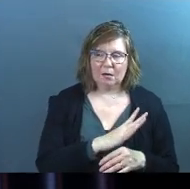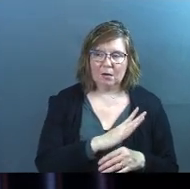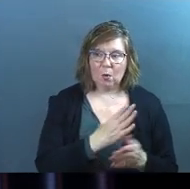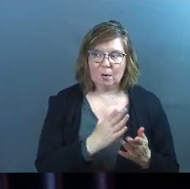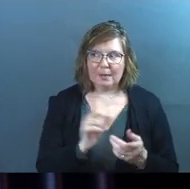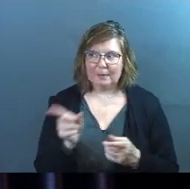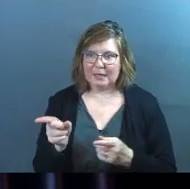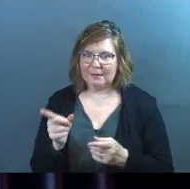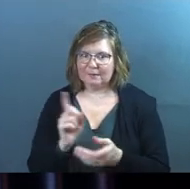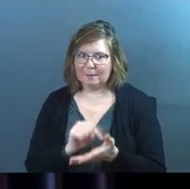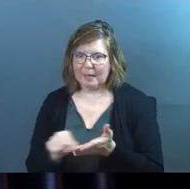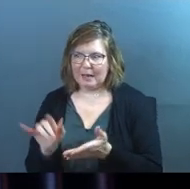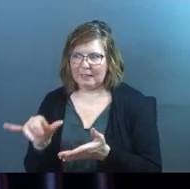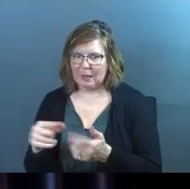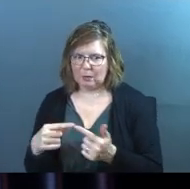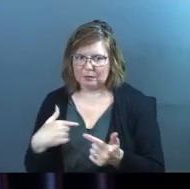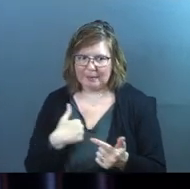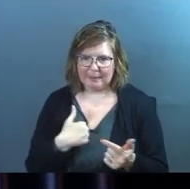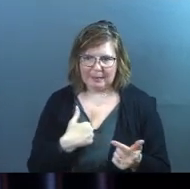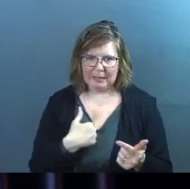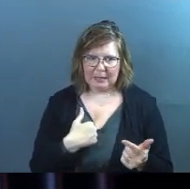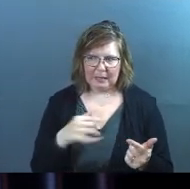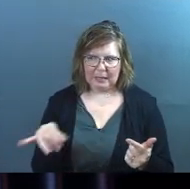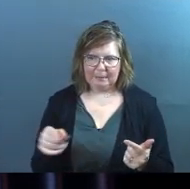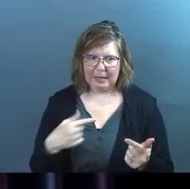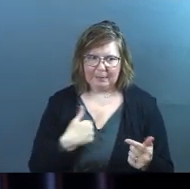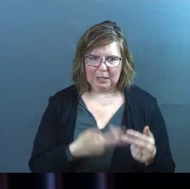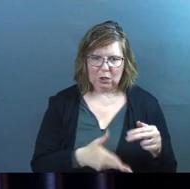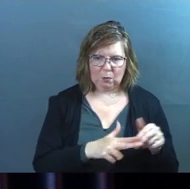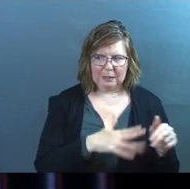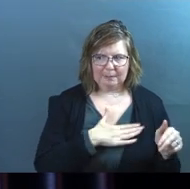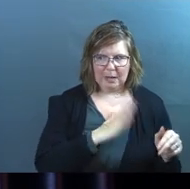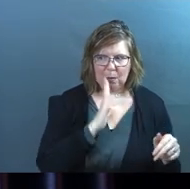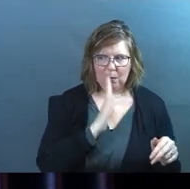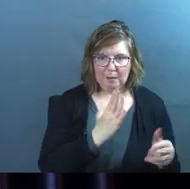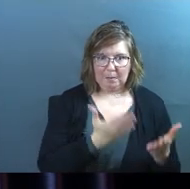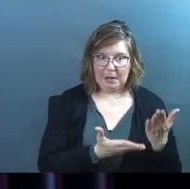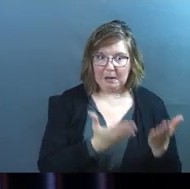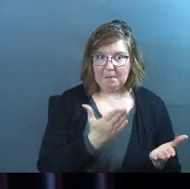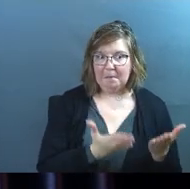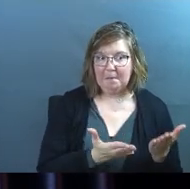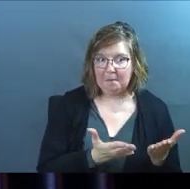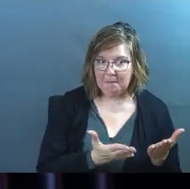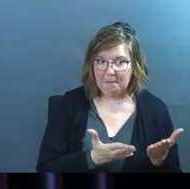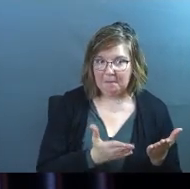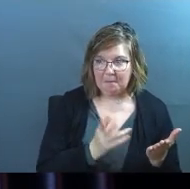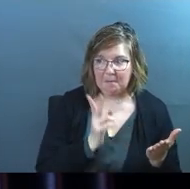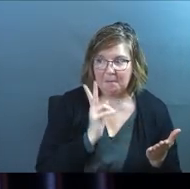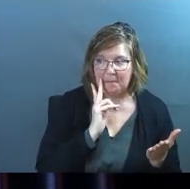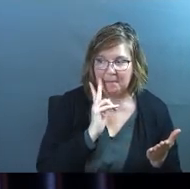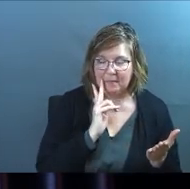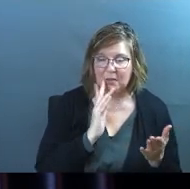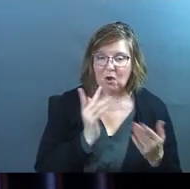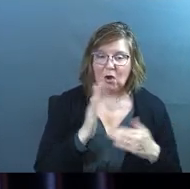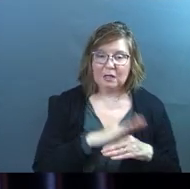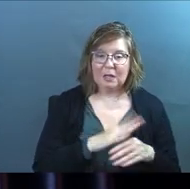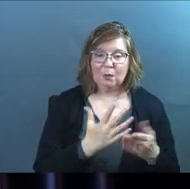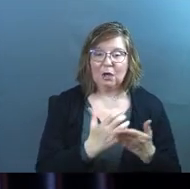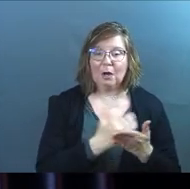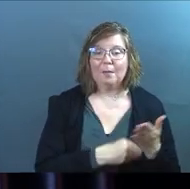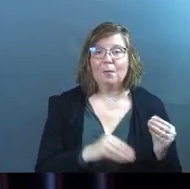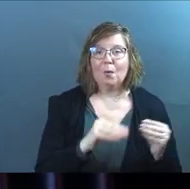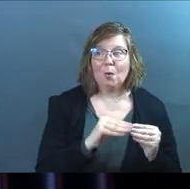wait, maybe he changed his mind. He's given these people who have only worked for an hour that, and we, the all-day workers, laborers, we get some